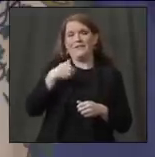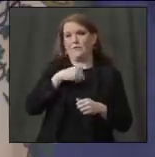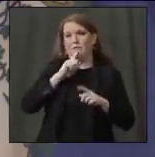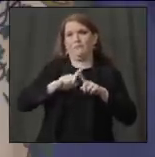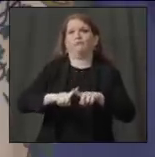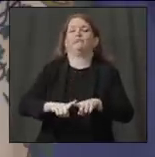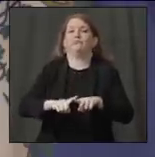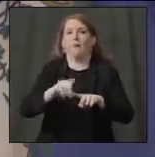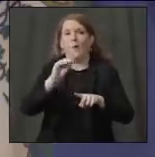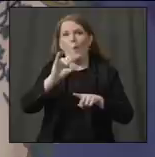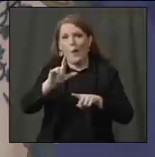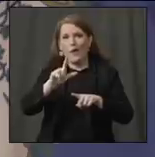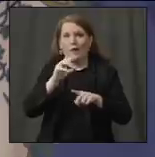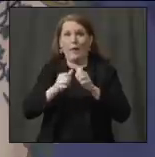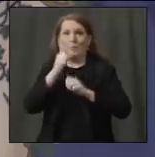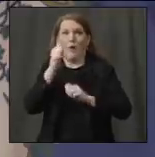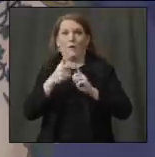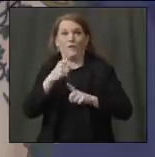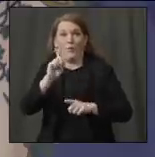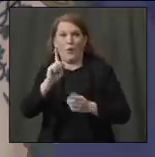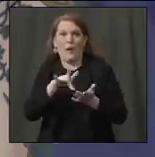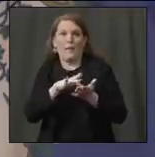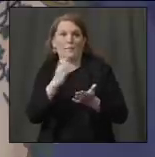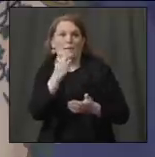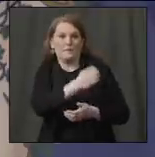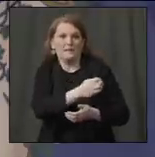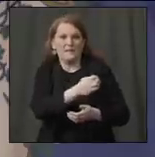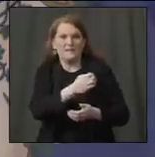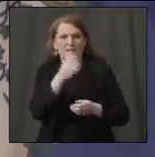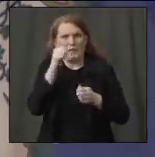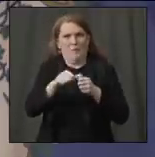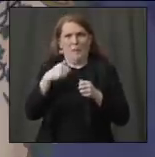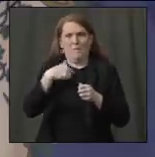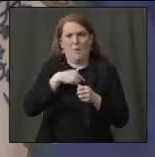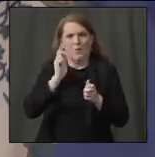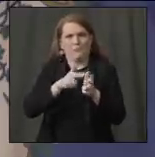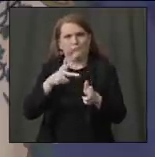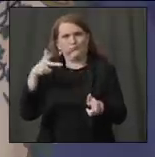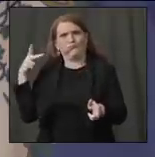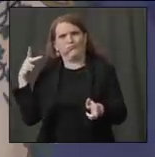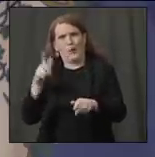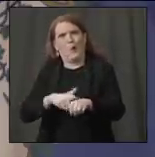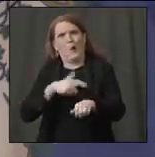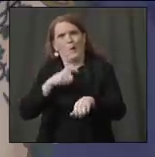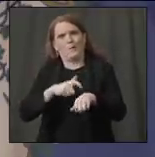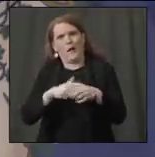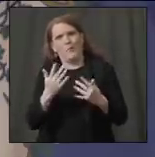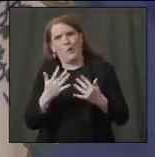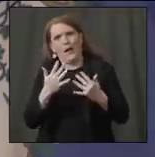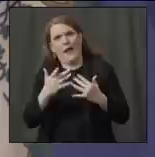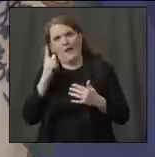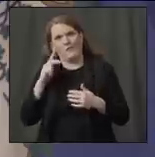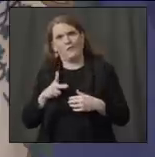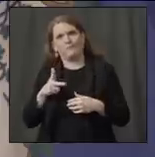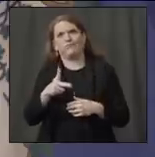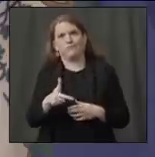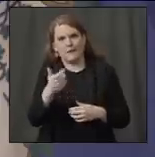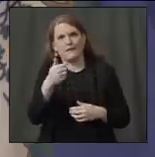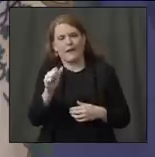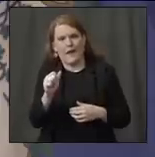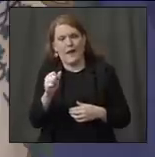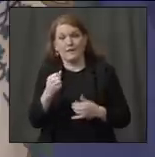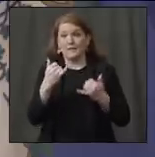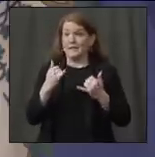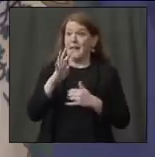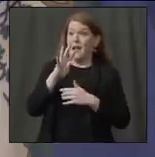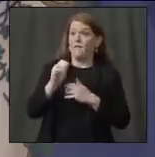that meant in terms of those long lines at the gas station. And we've worked on our energy independence now, 40 years later. We're much better off than we